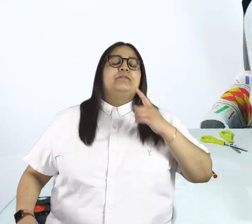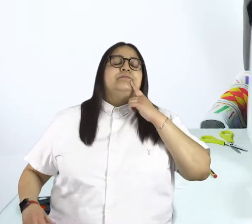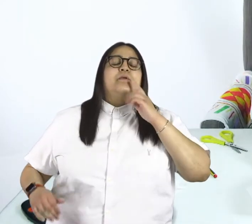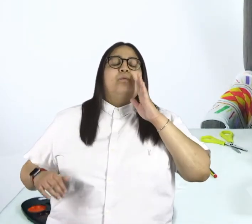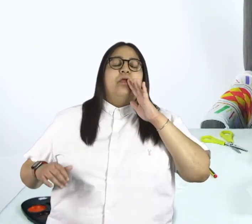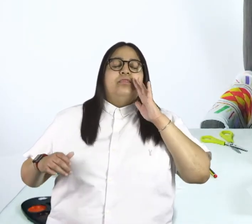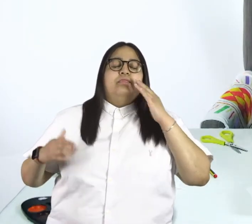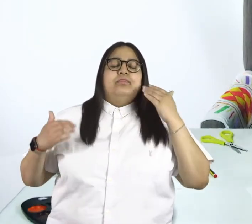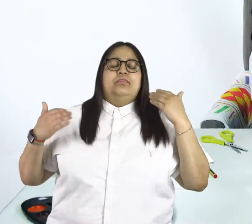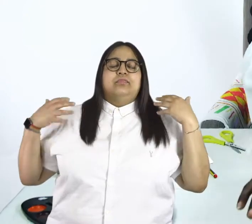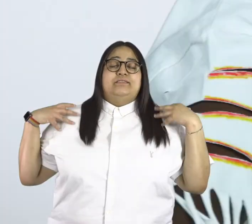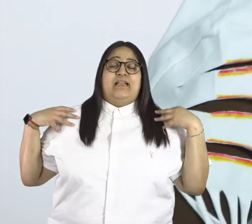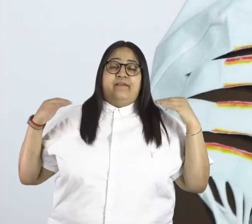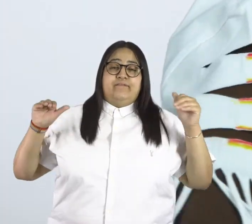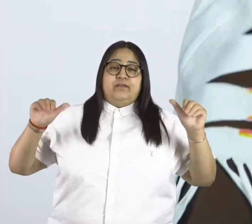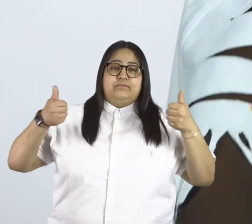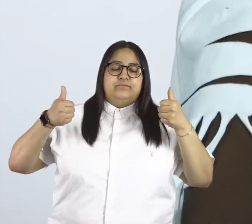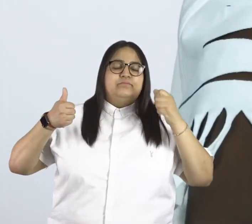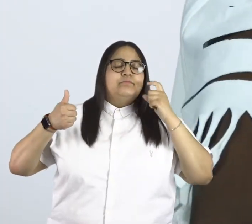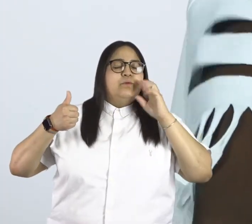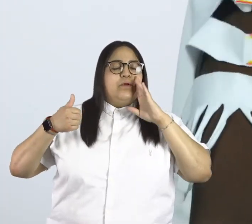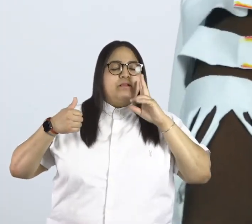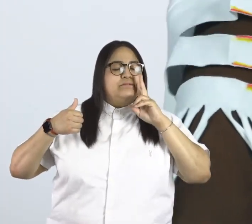fringe down. Can you guys see that?